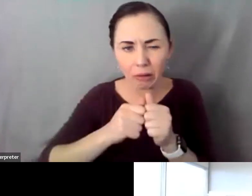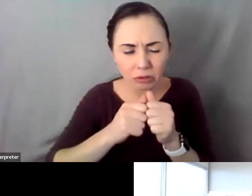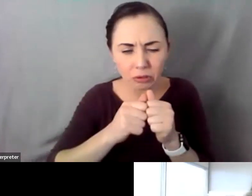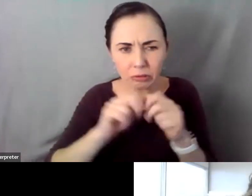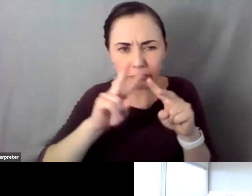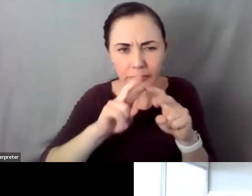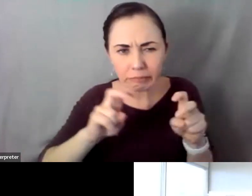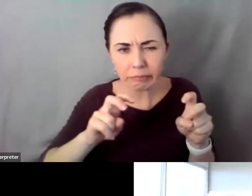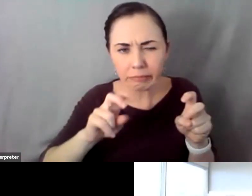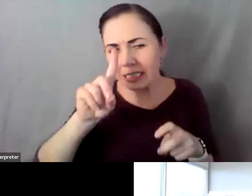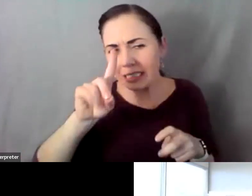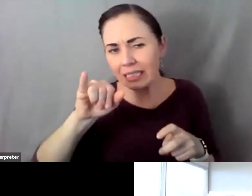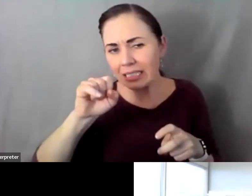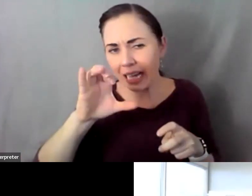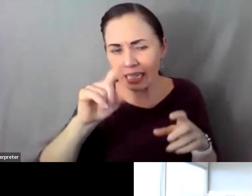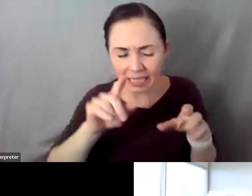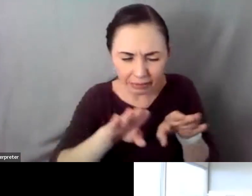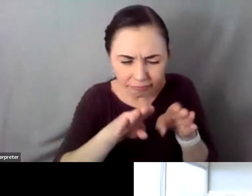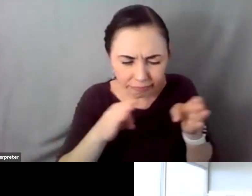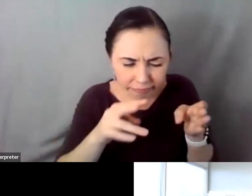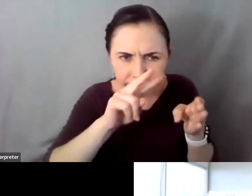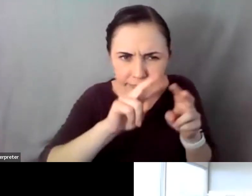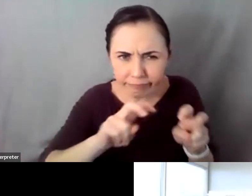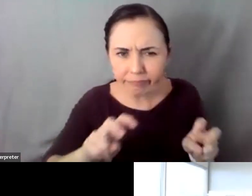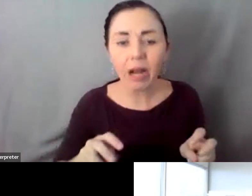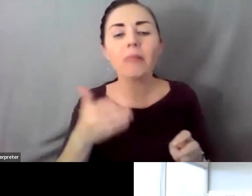is a part of fungus. So Ms. Aranga, tell us a little